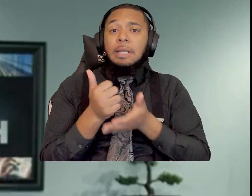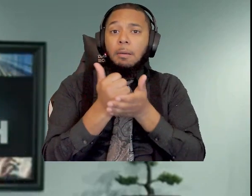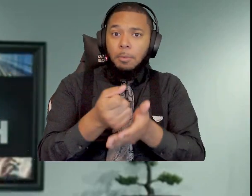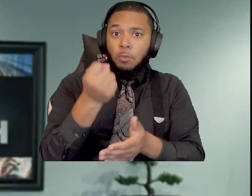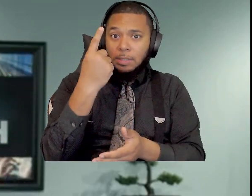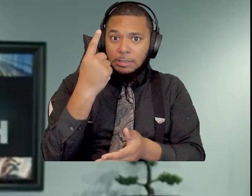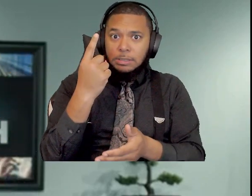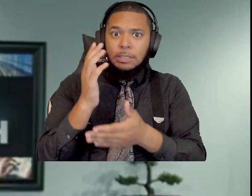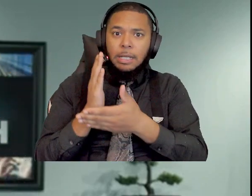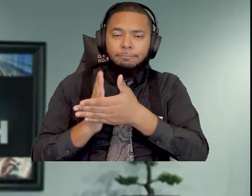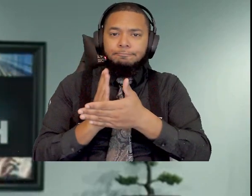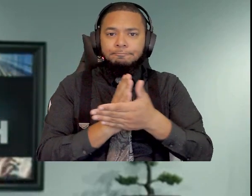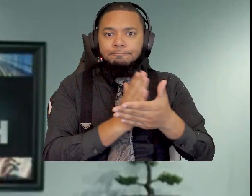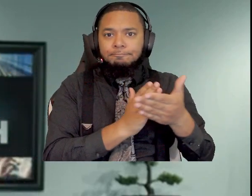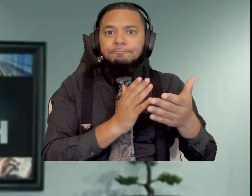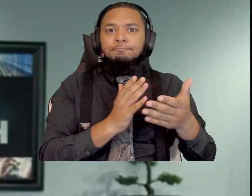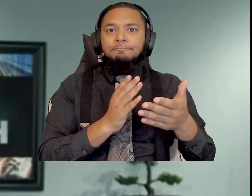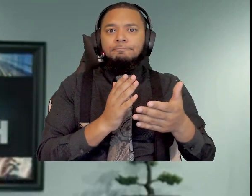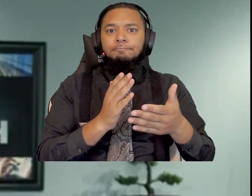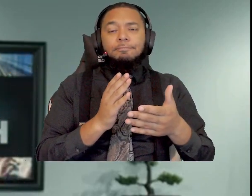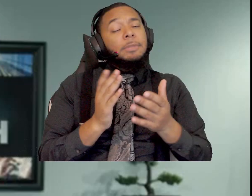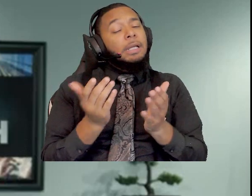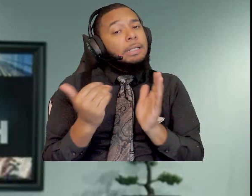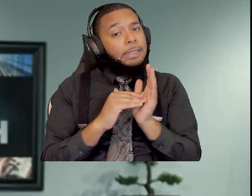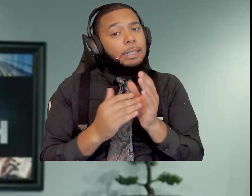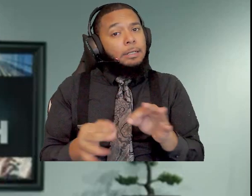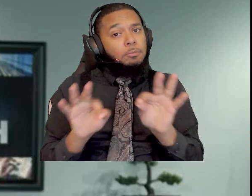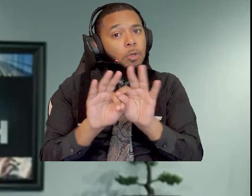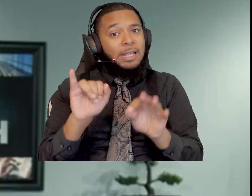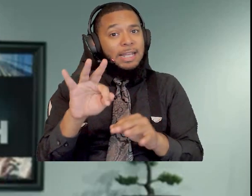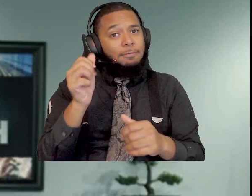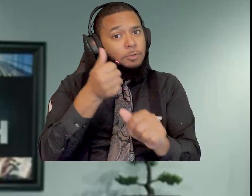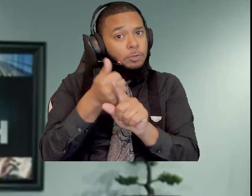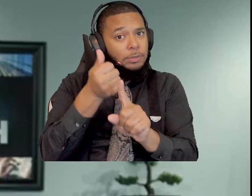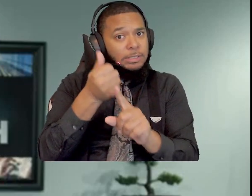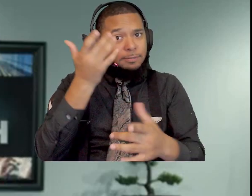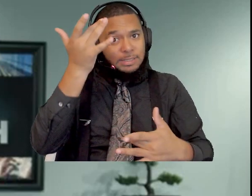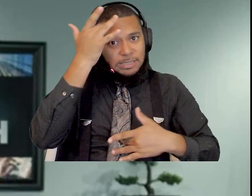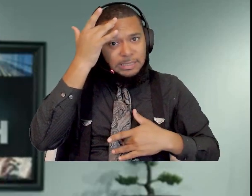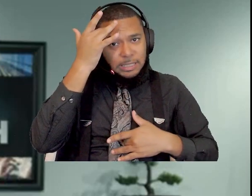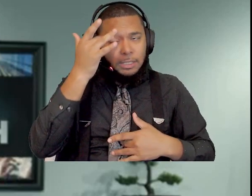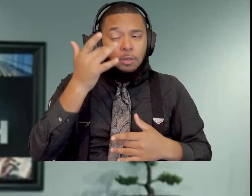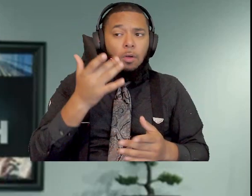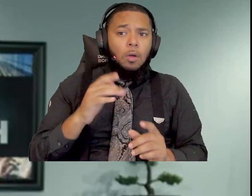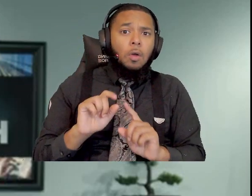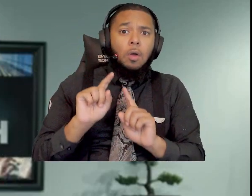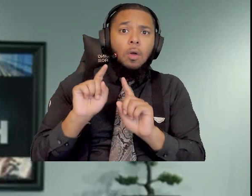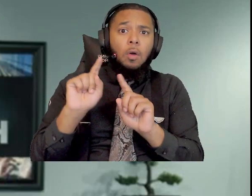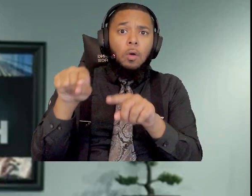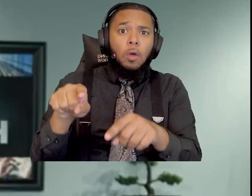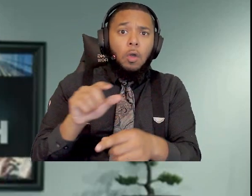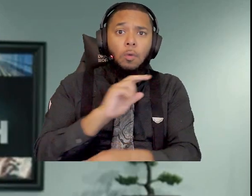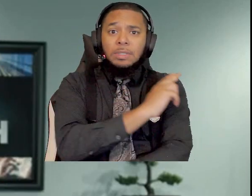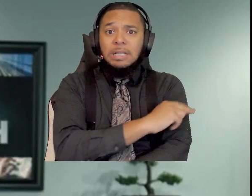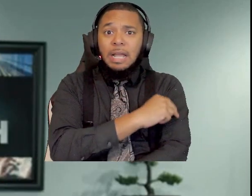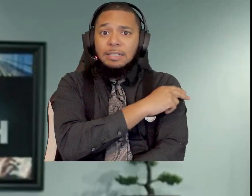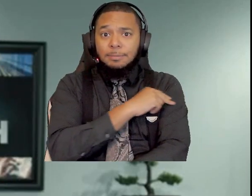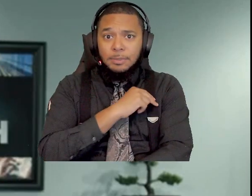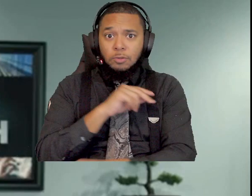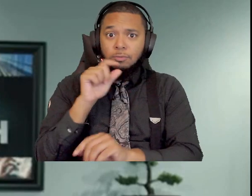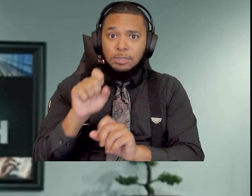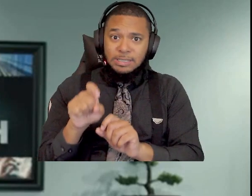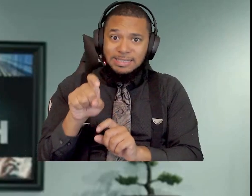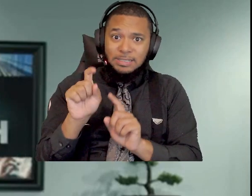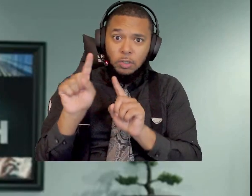your health insurance options again super important because if you get sick or you have to go to the hospital you want to understand